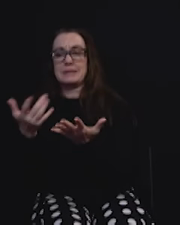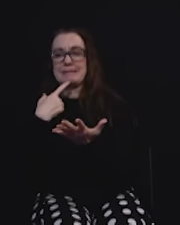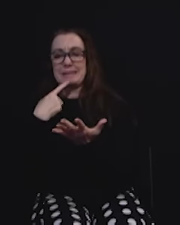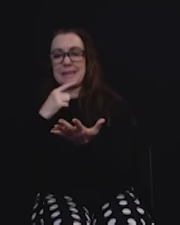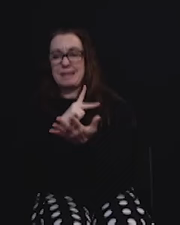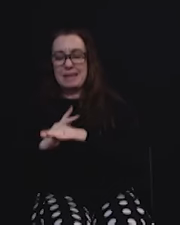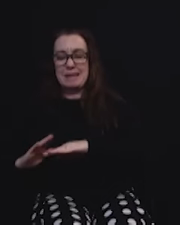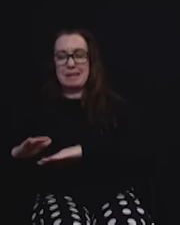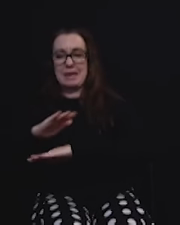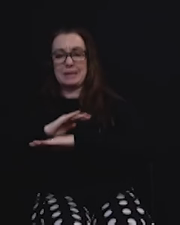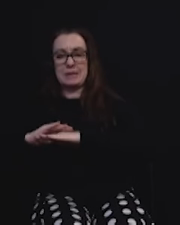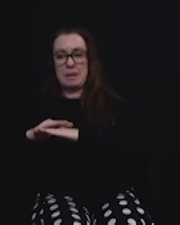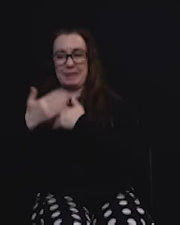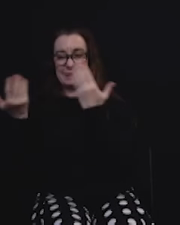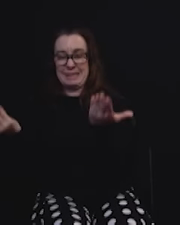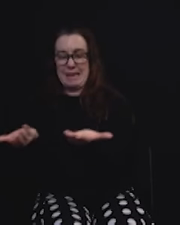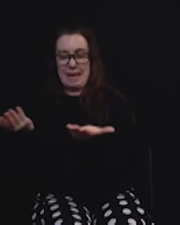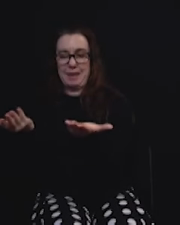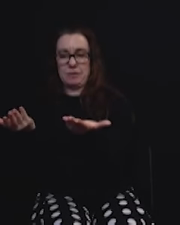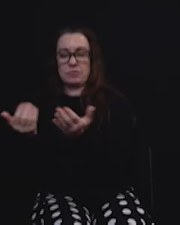kingdom is at hand.